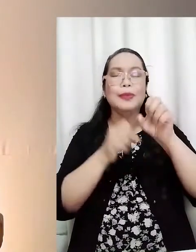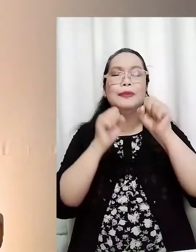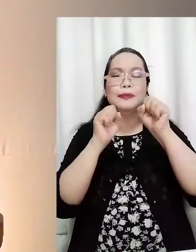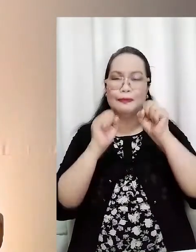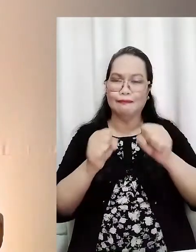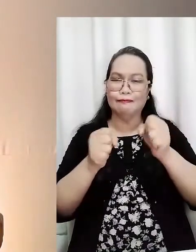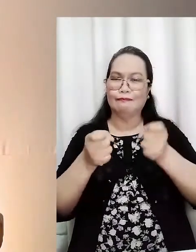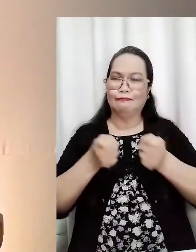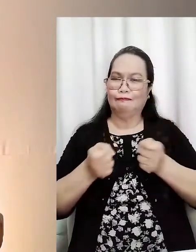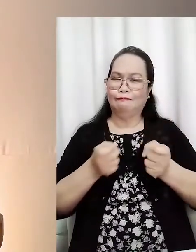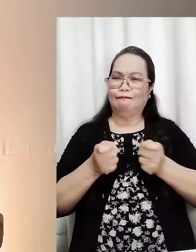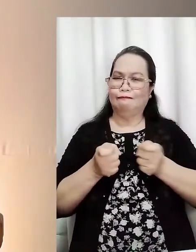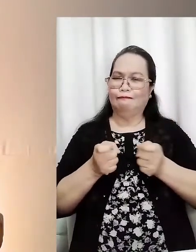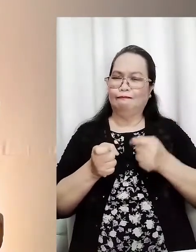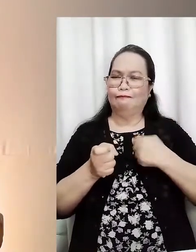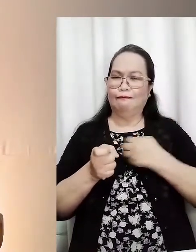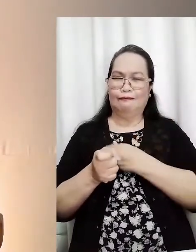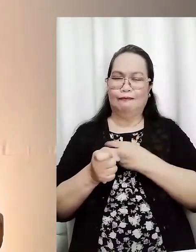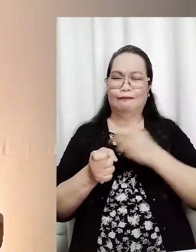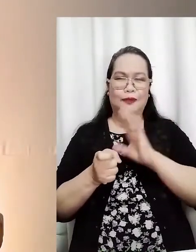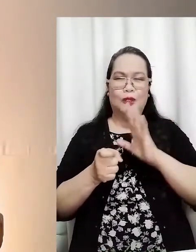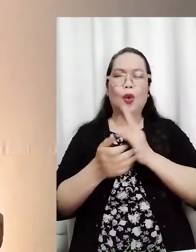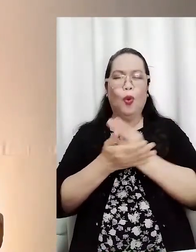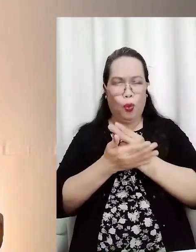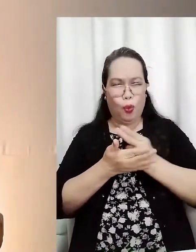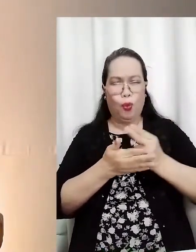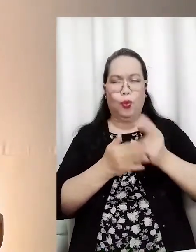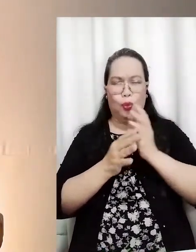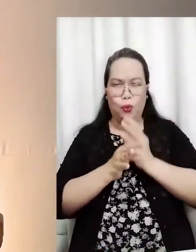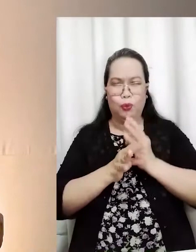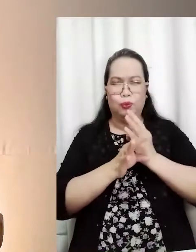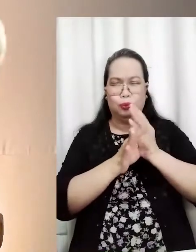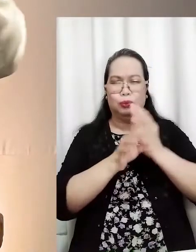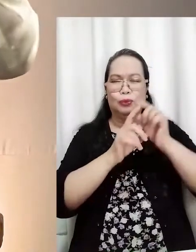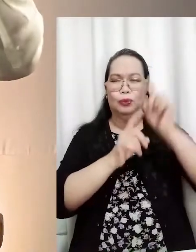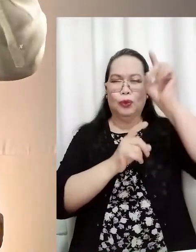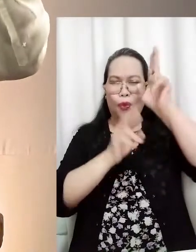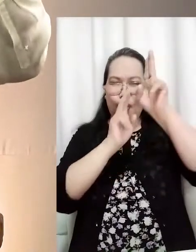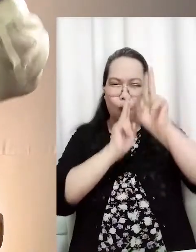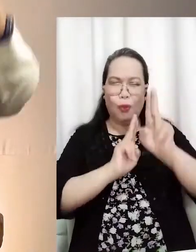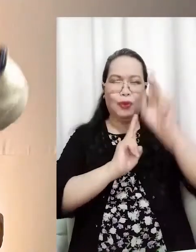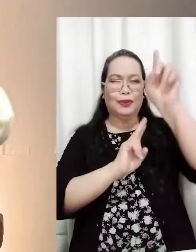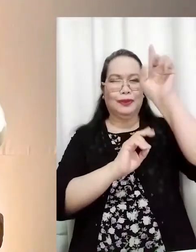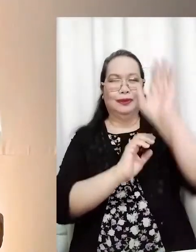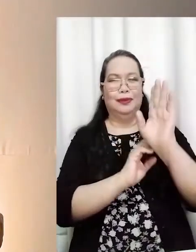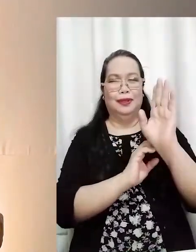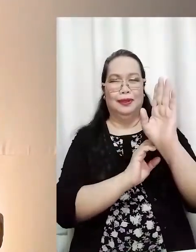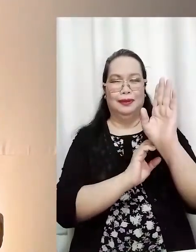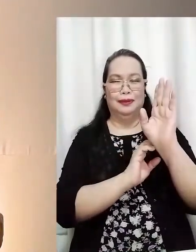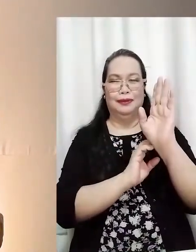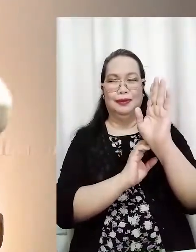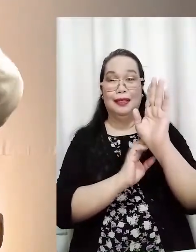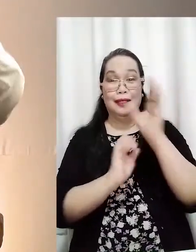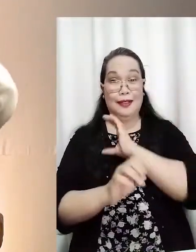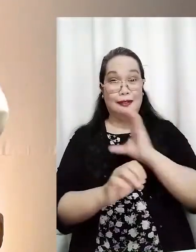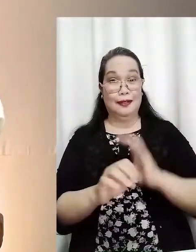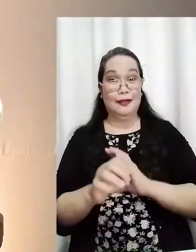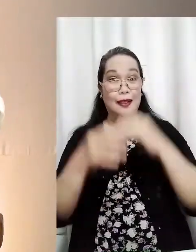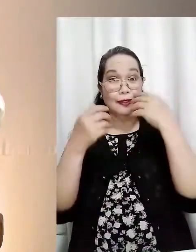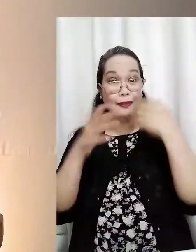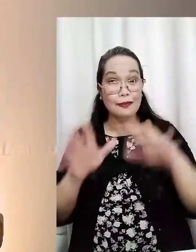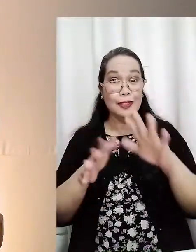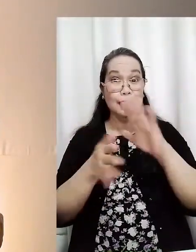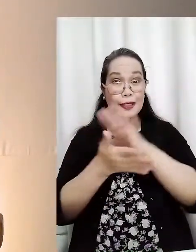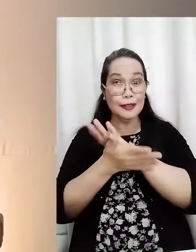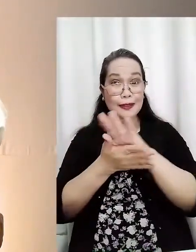body in holiness and honor. In other words, now Christ has cleansed us, it is